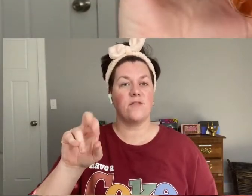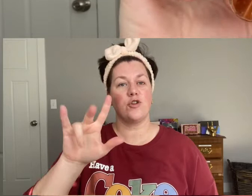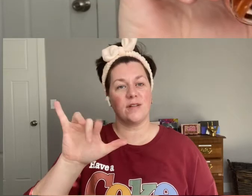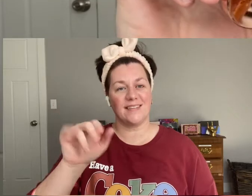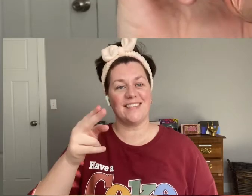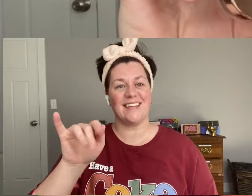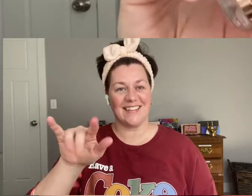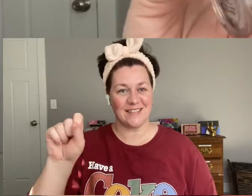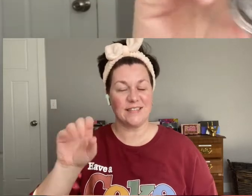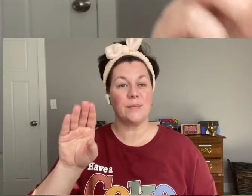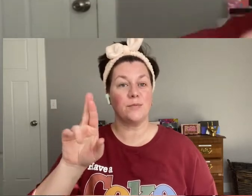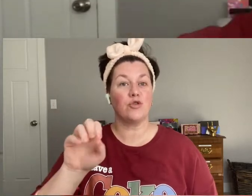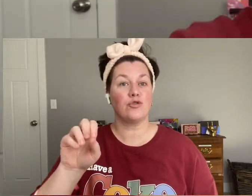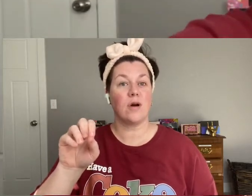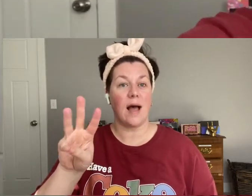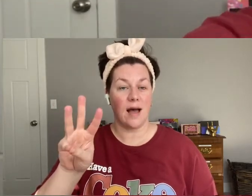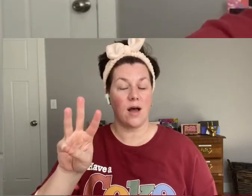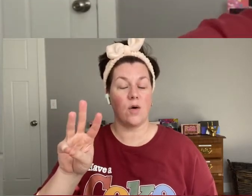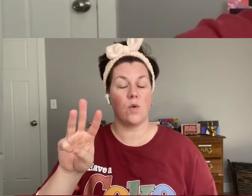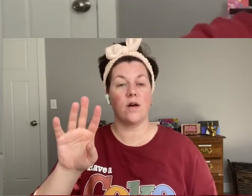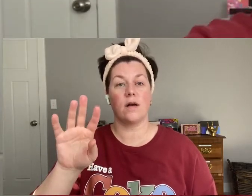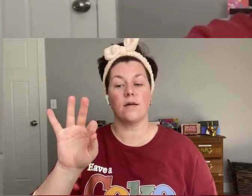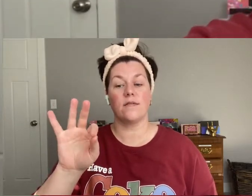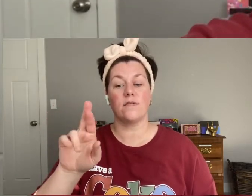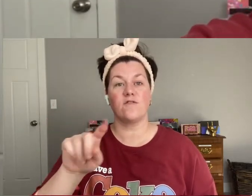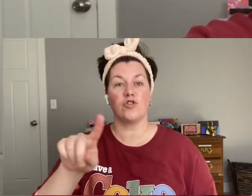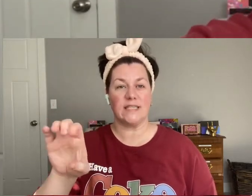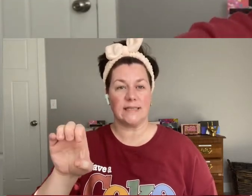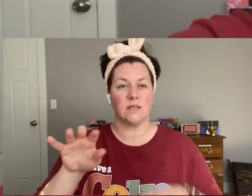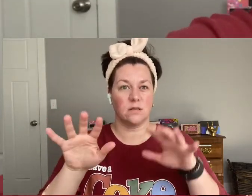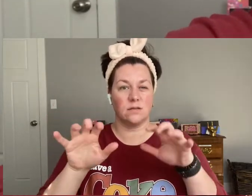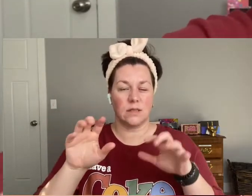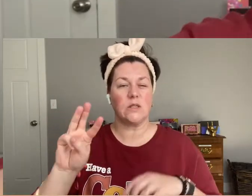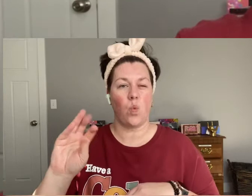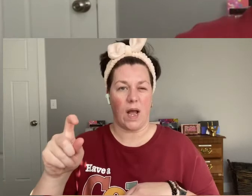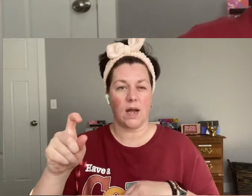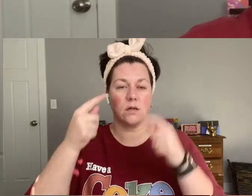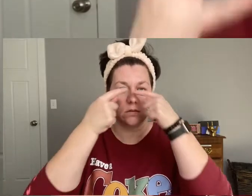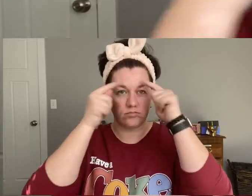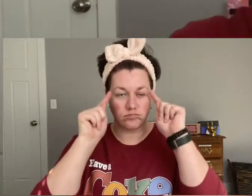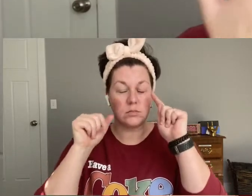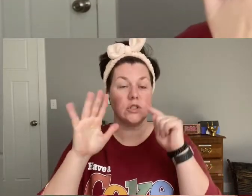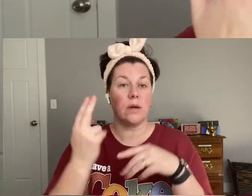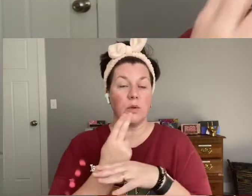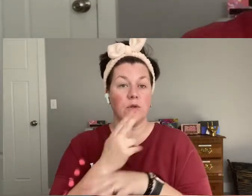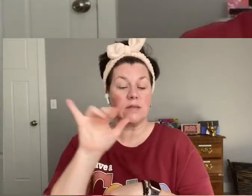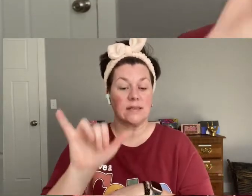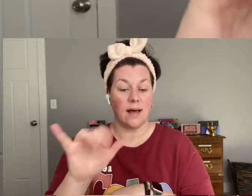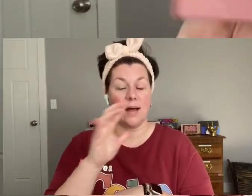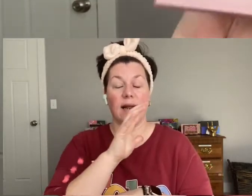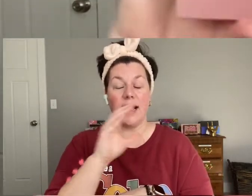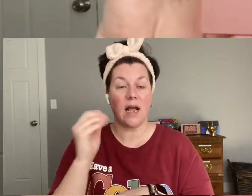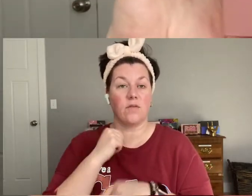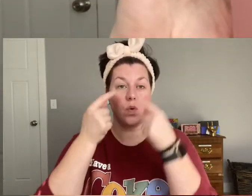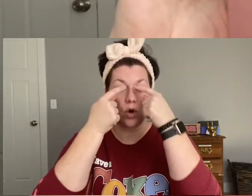am very much into it. I like it a lot. For my eyes, I am going